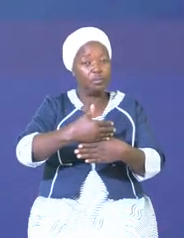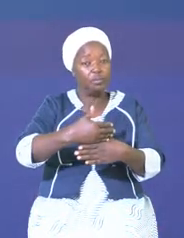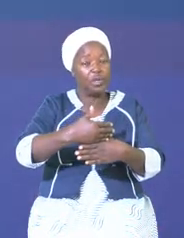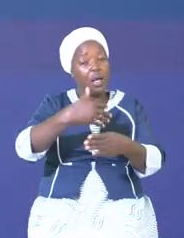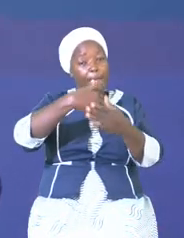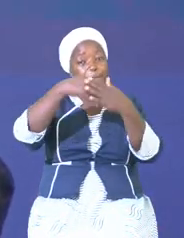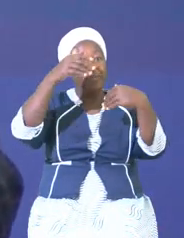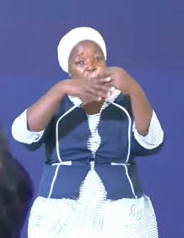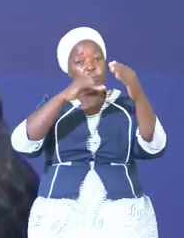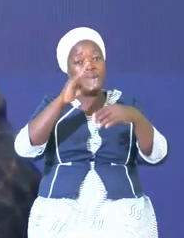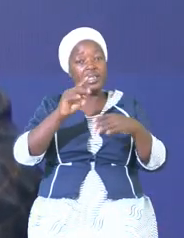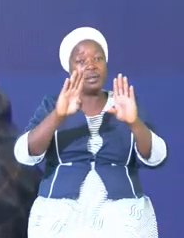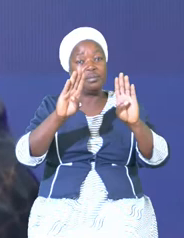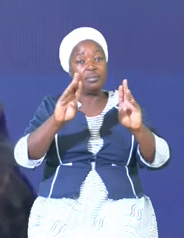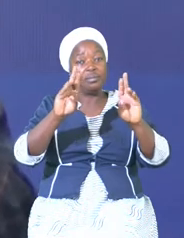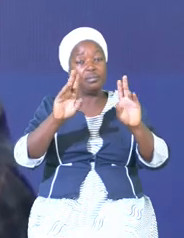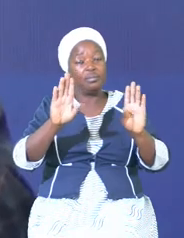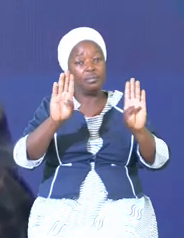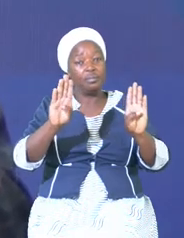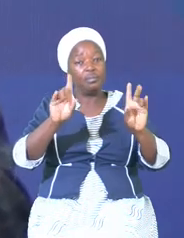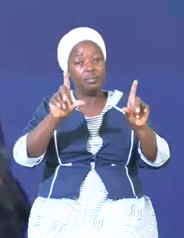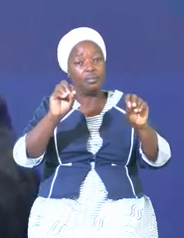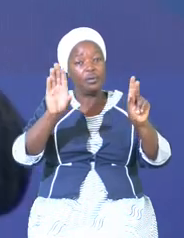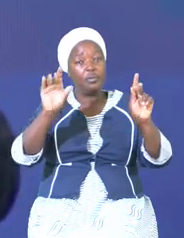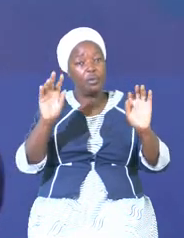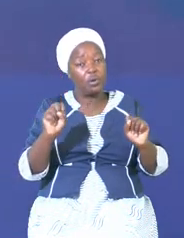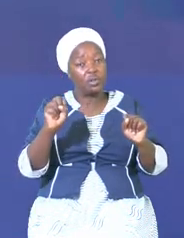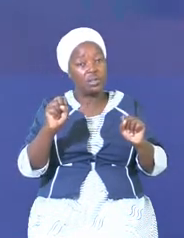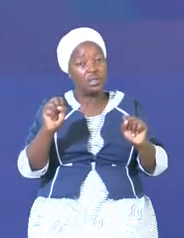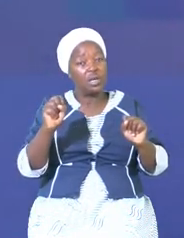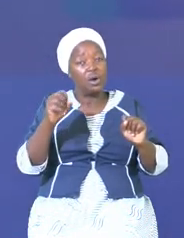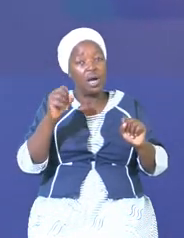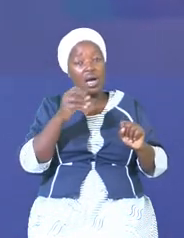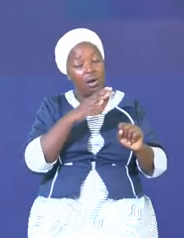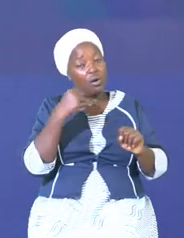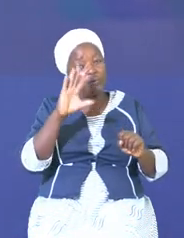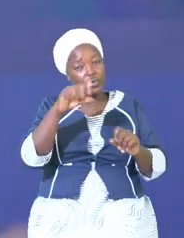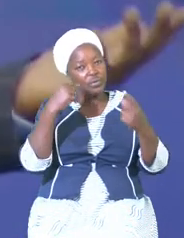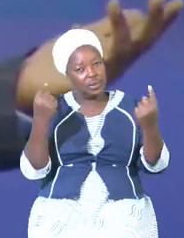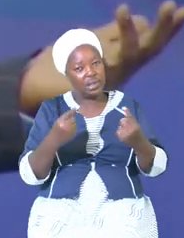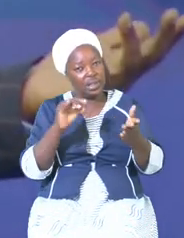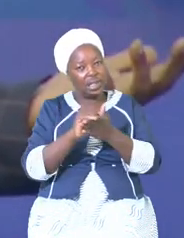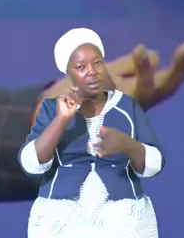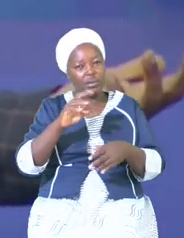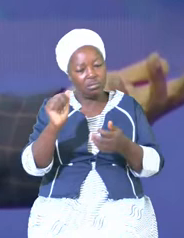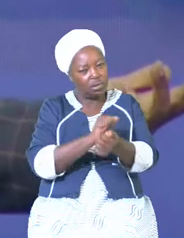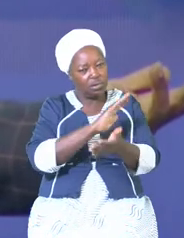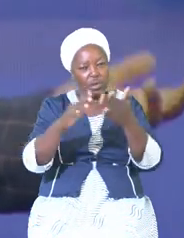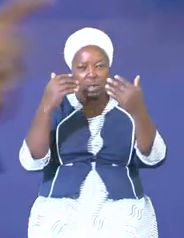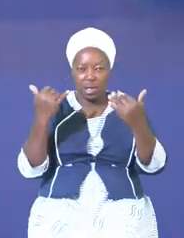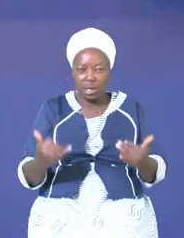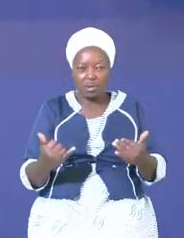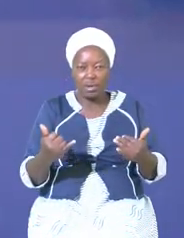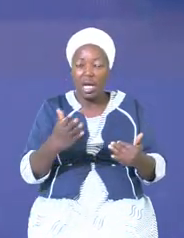the bricks and the cement of your sin that we must throw down now. And Christ has the